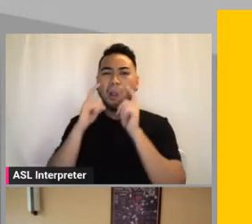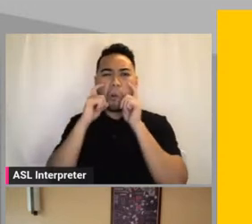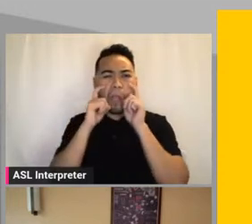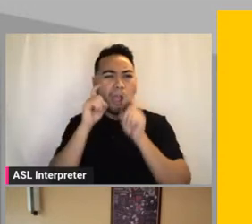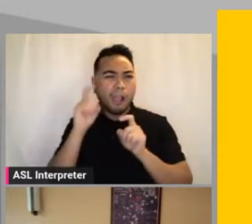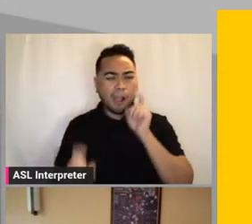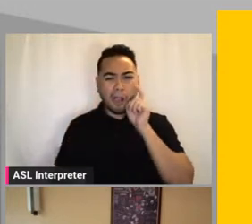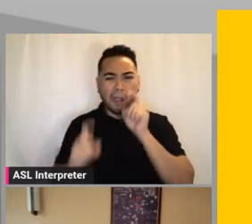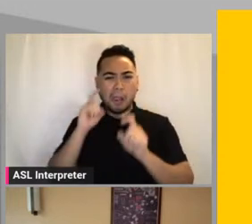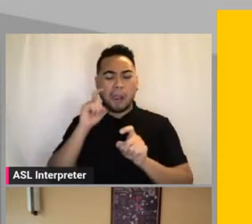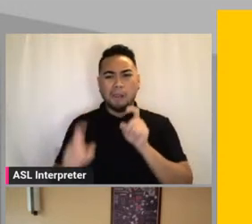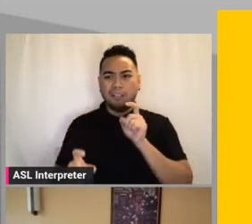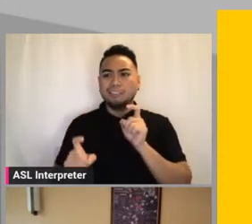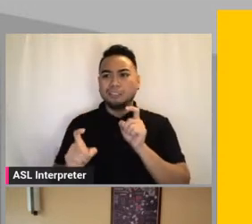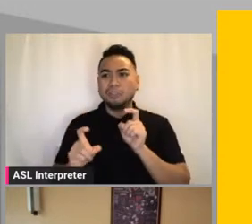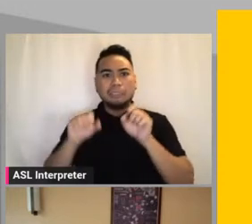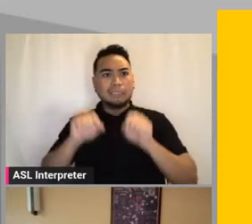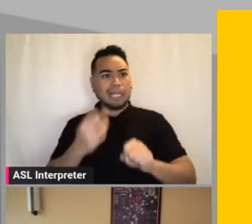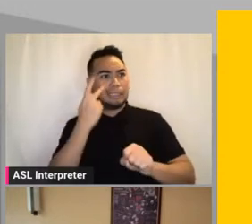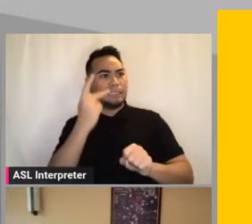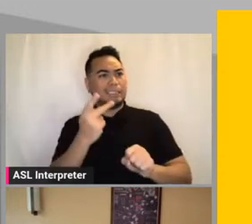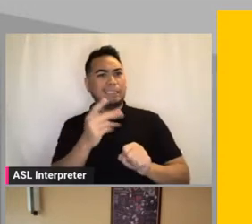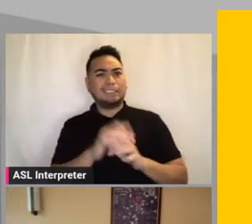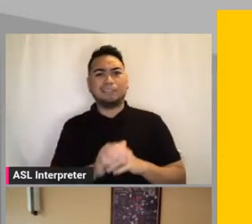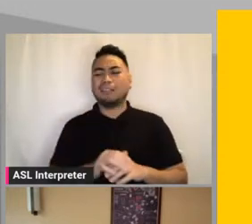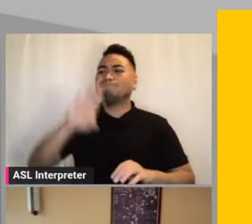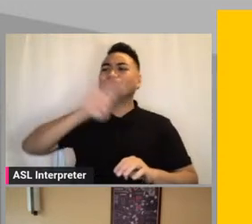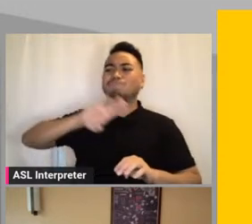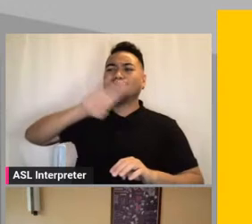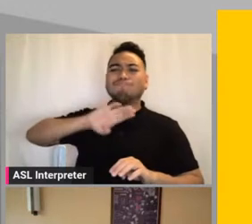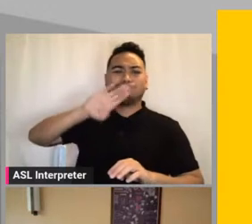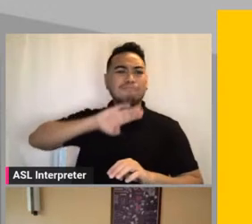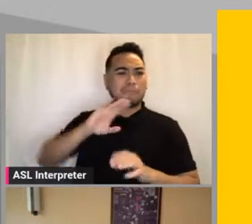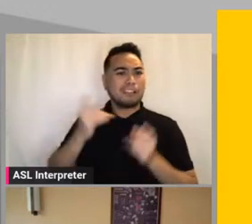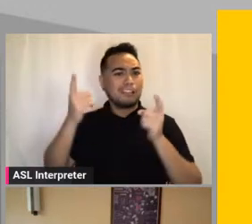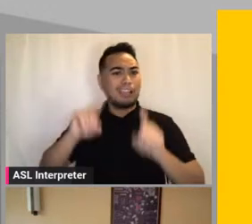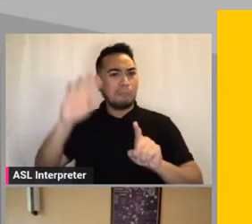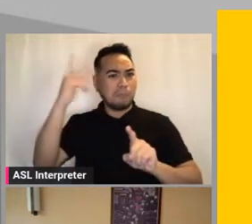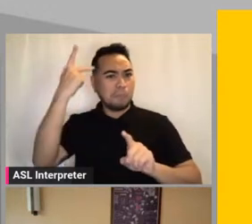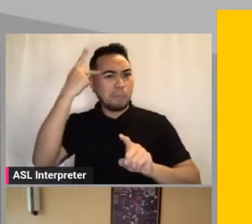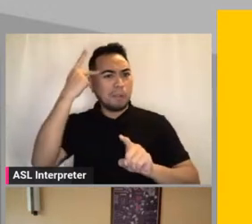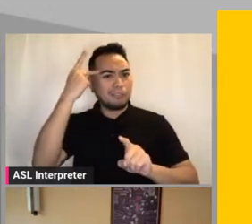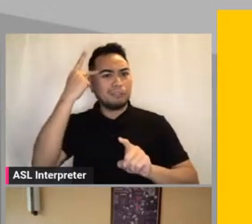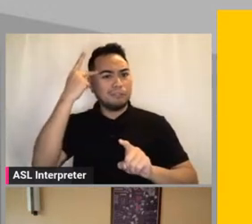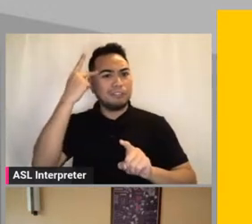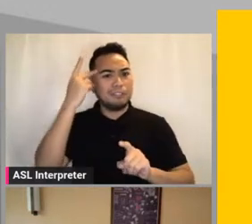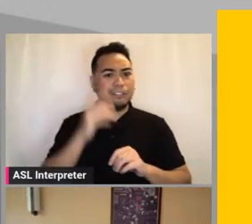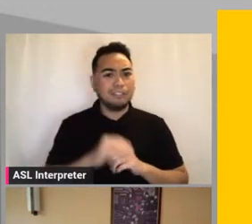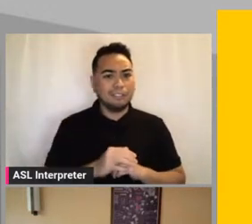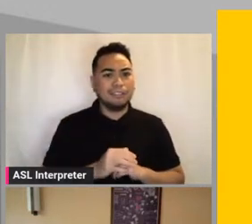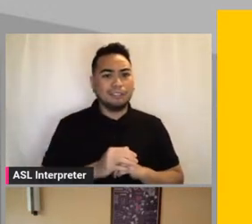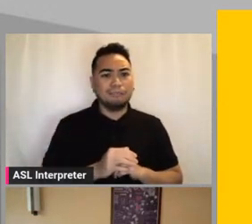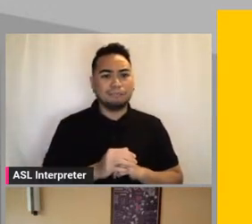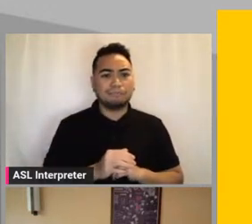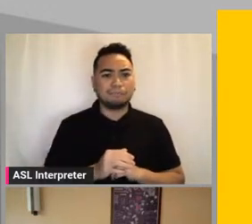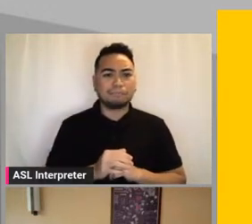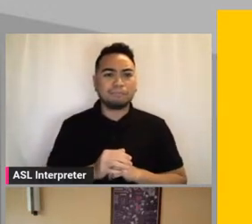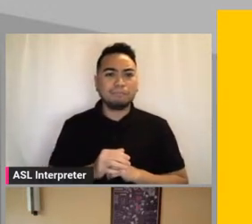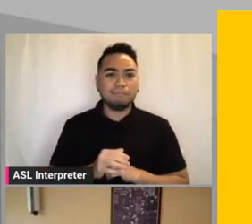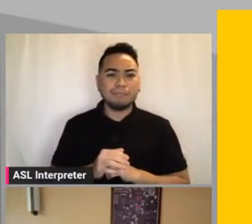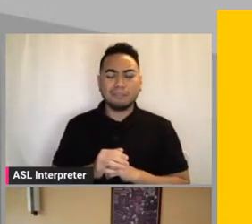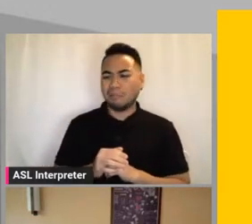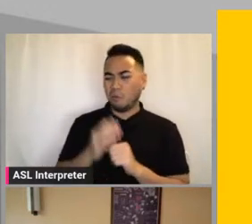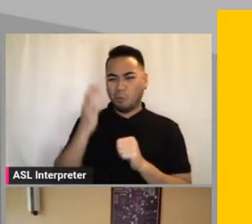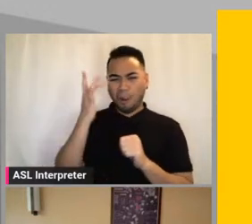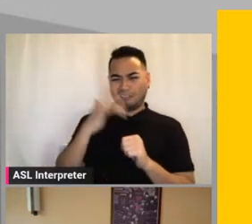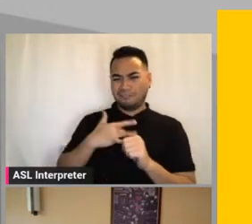been visibly agitated and frustrated and just kind of very demonstrative in the fact that why does it